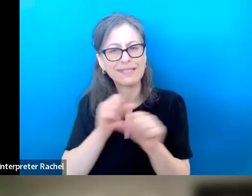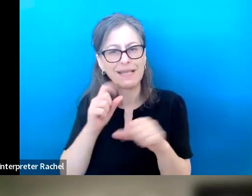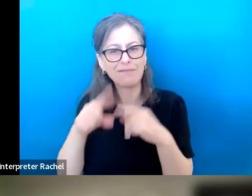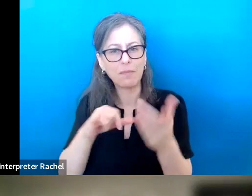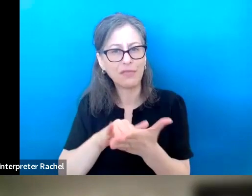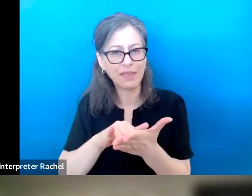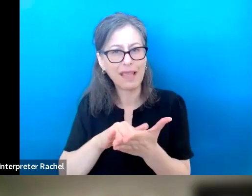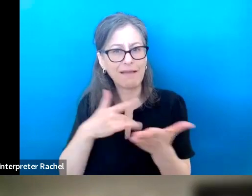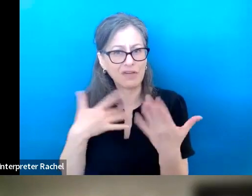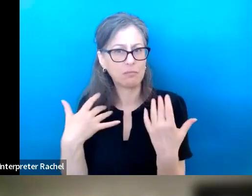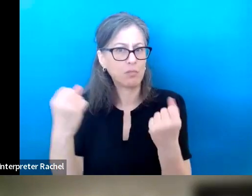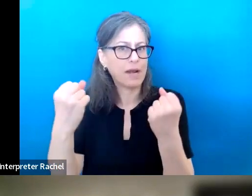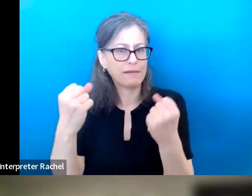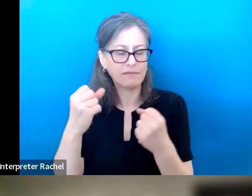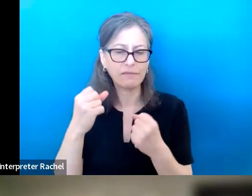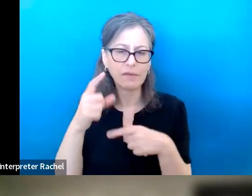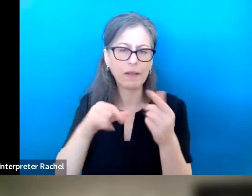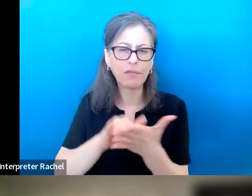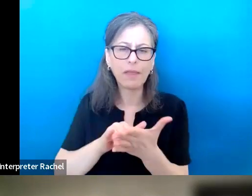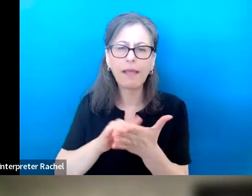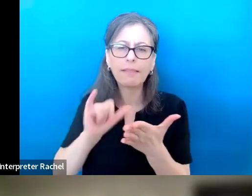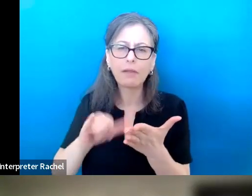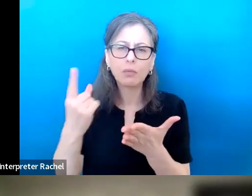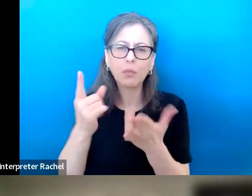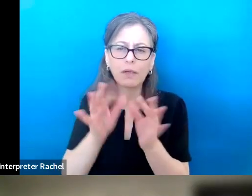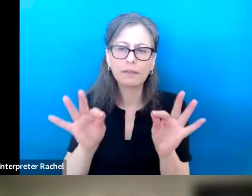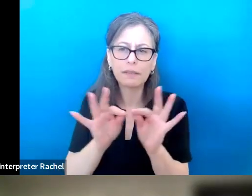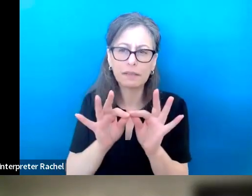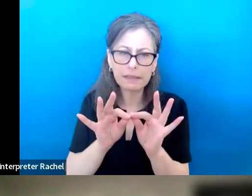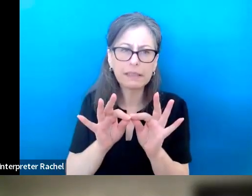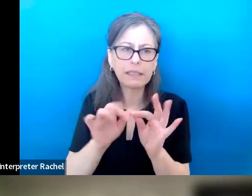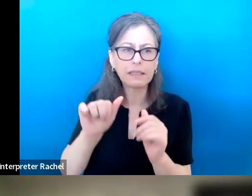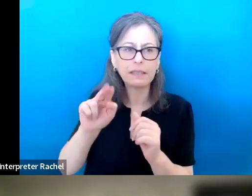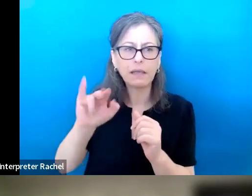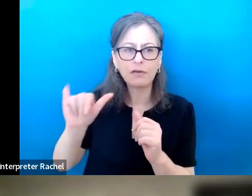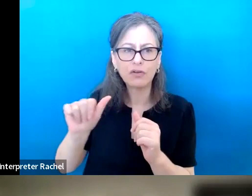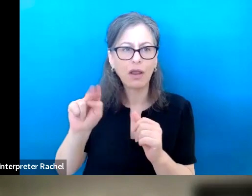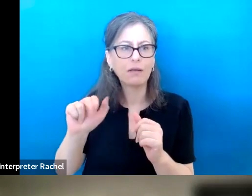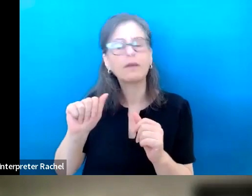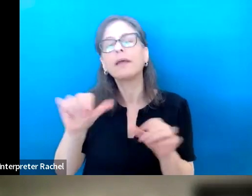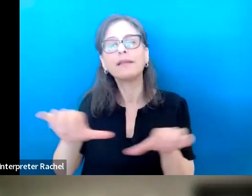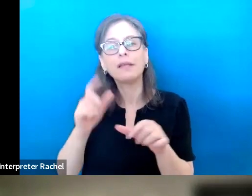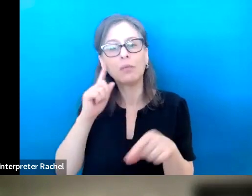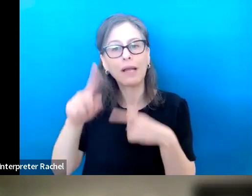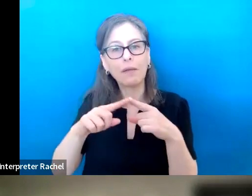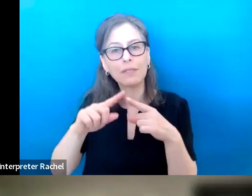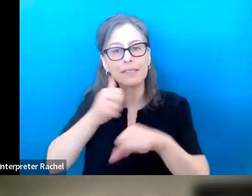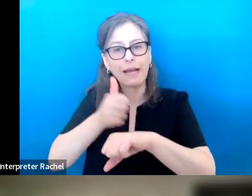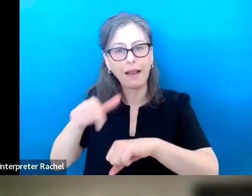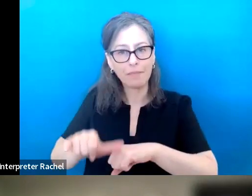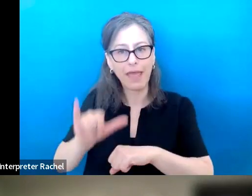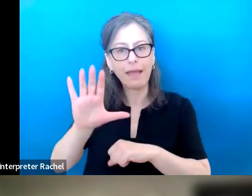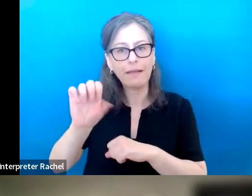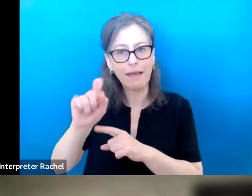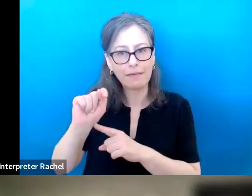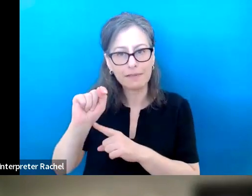to feel brave about that. So that was one of the key things that I needed when I was putting together the cast.